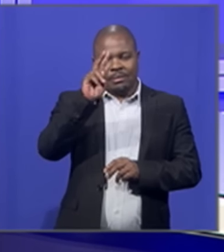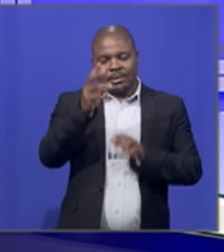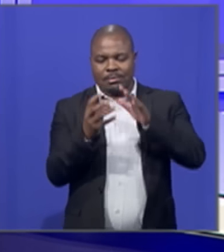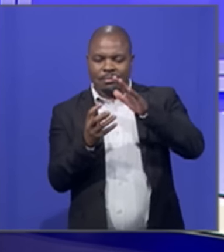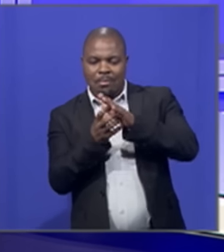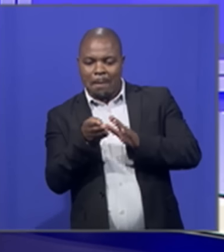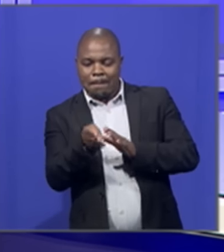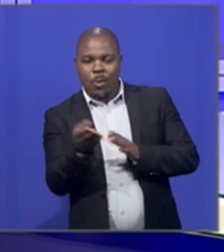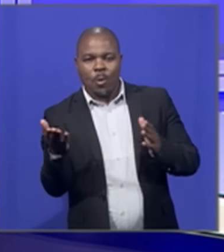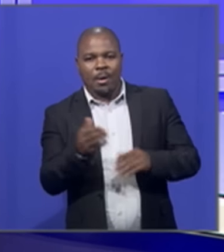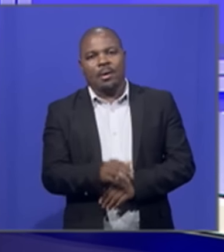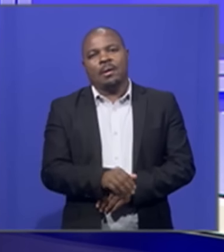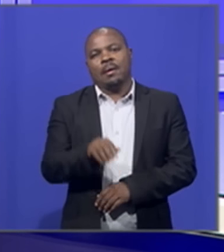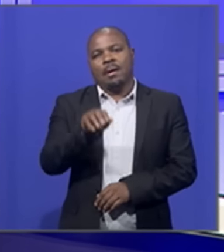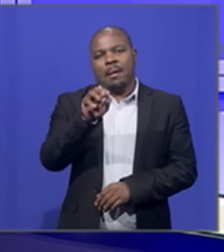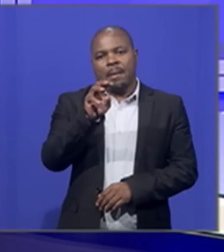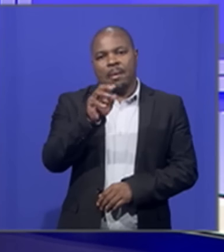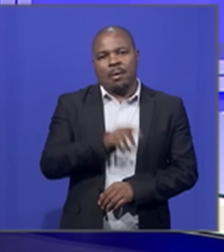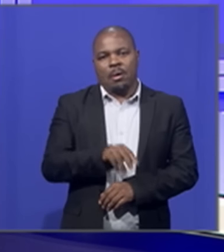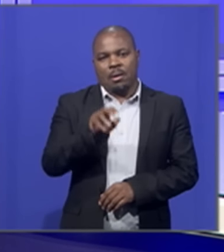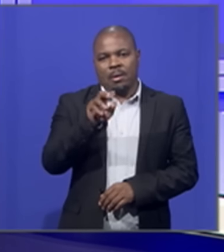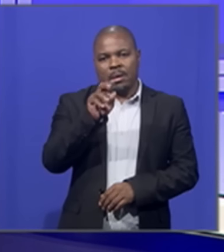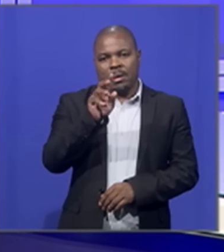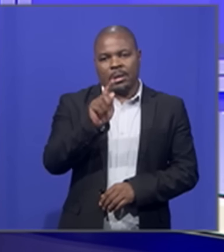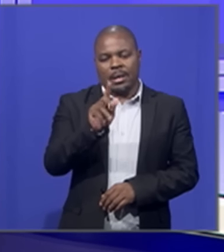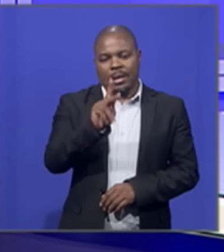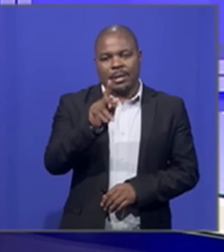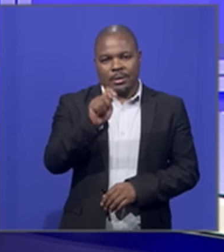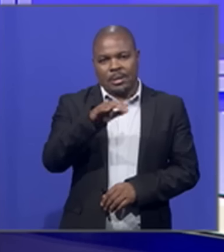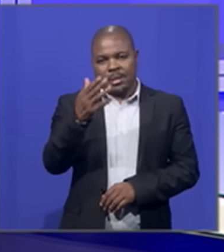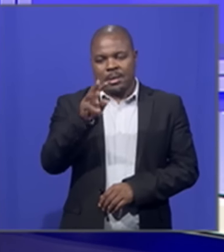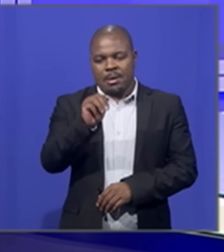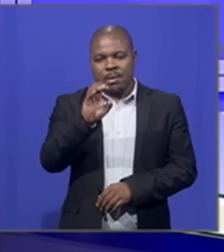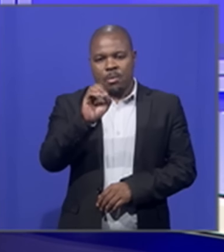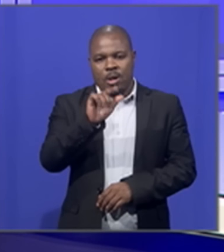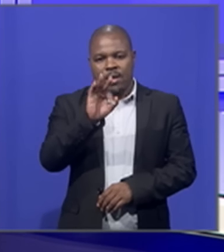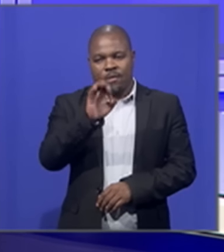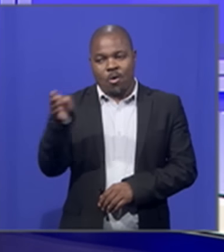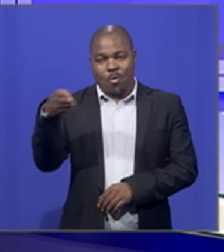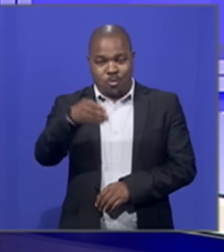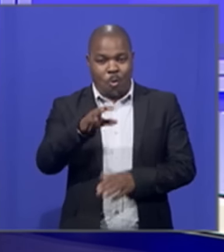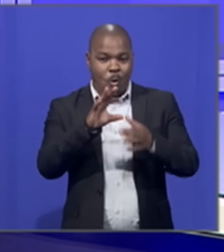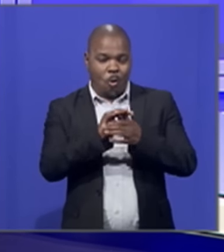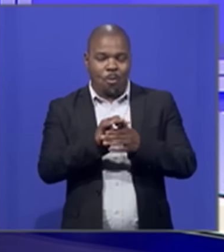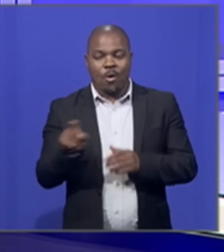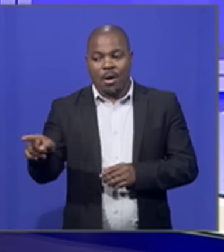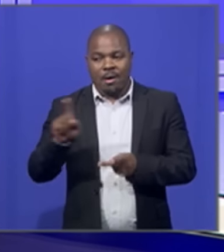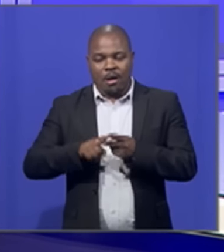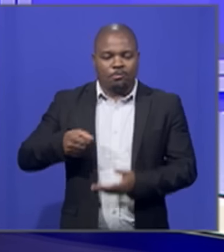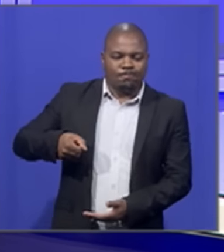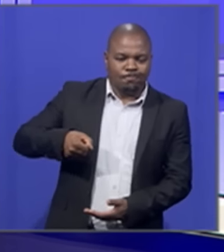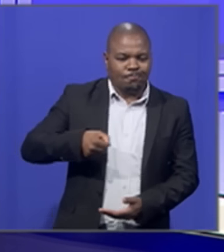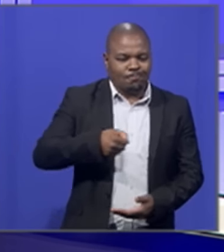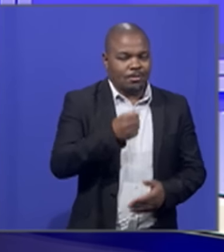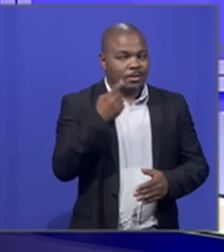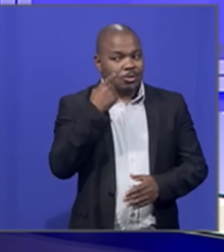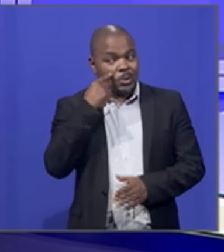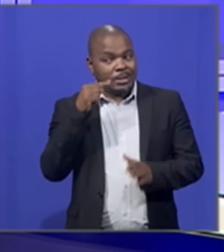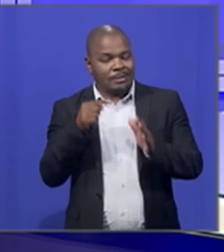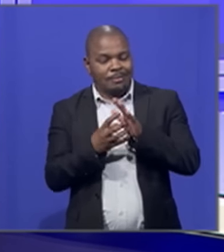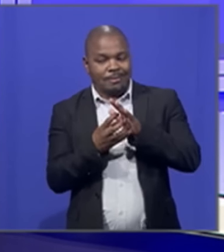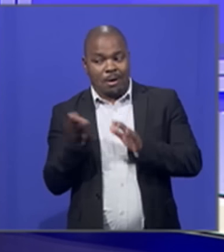ka legaeng la yo go latfatšago le leloko la digongwana tša bosenyi Katiso KT Molefe gomme a tloga ka sephuthelano sa